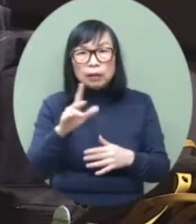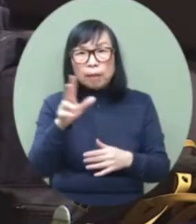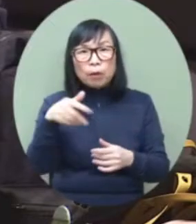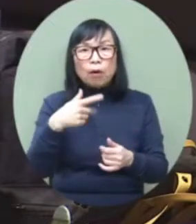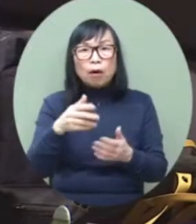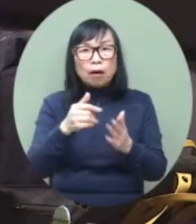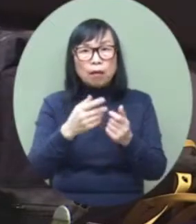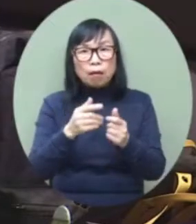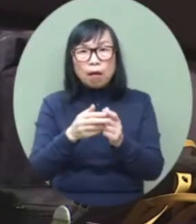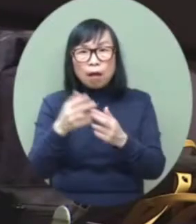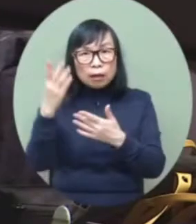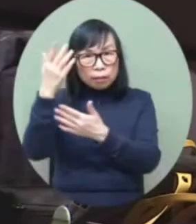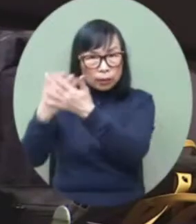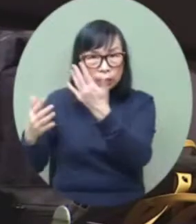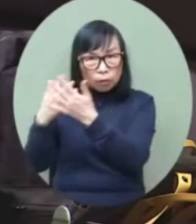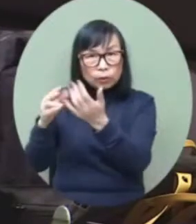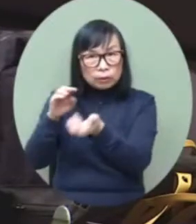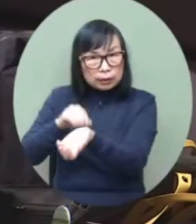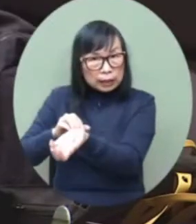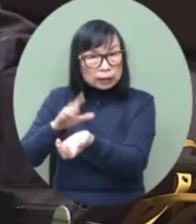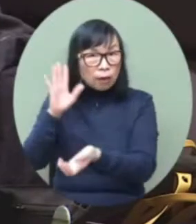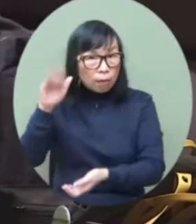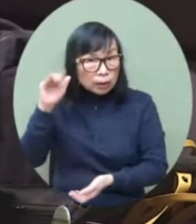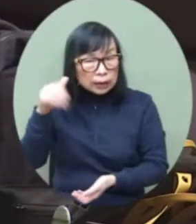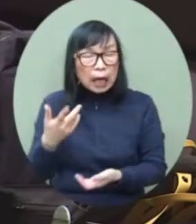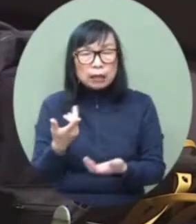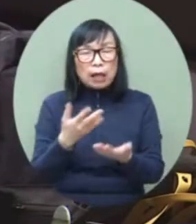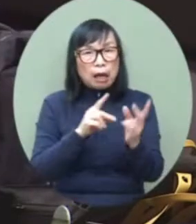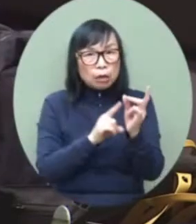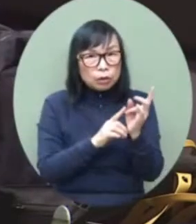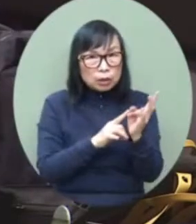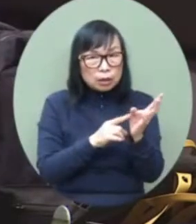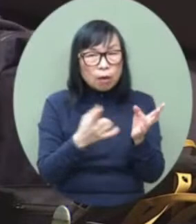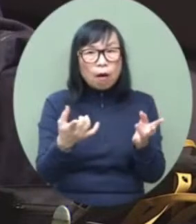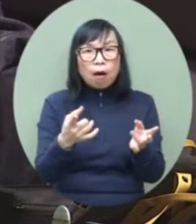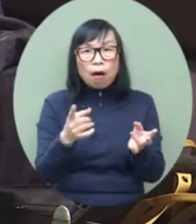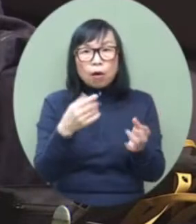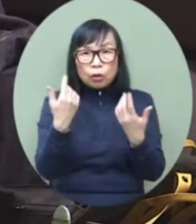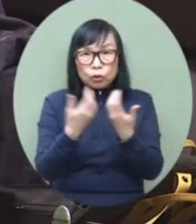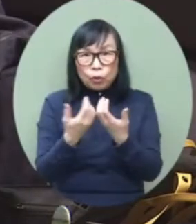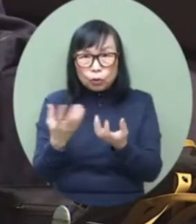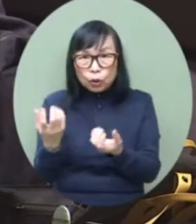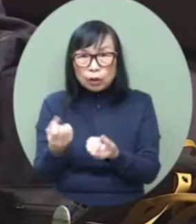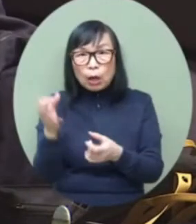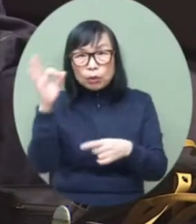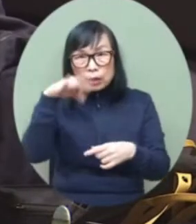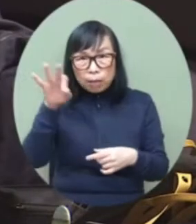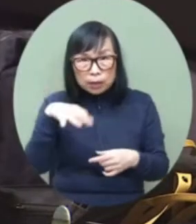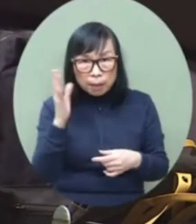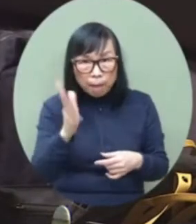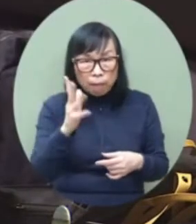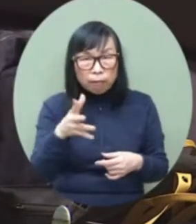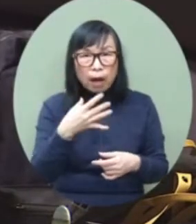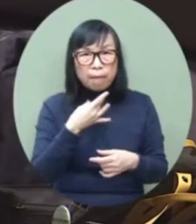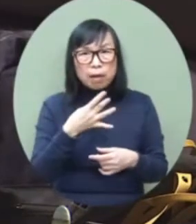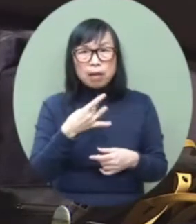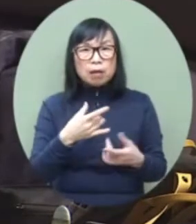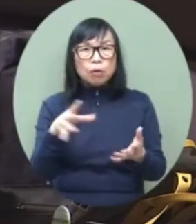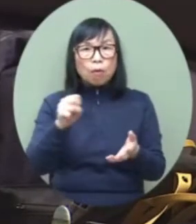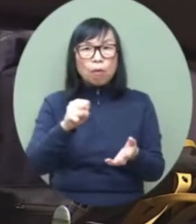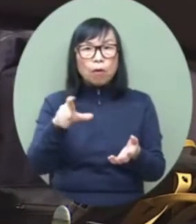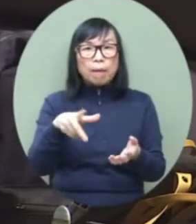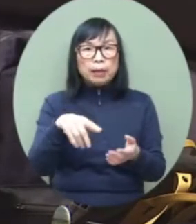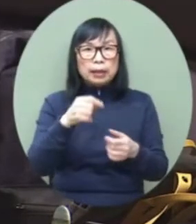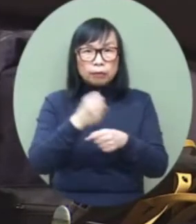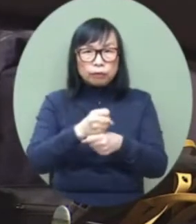before they were admitted? Will you consider remote consultation? What is the capacity of Penny's Bay? Is